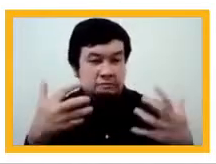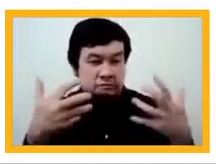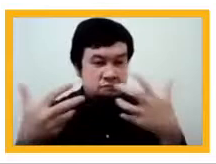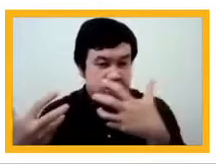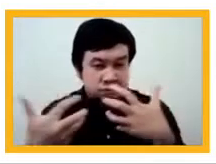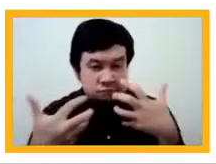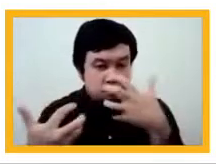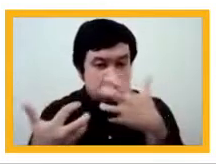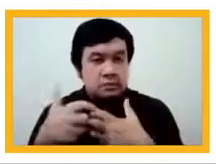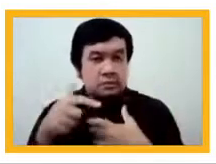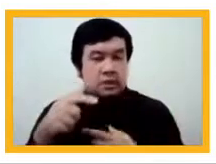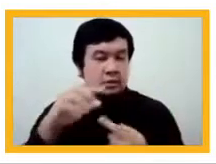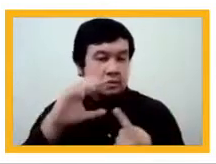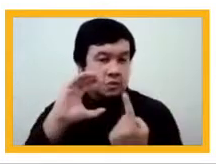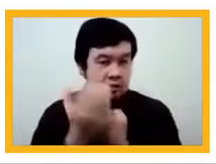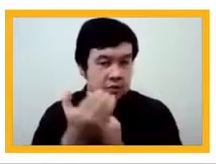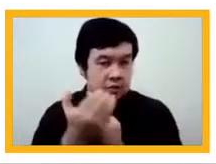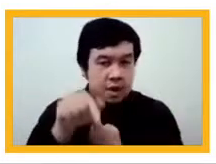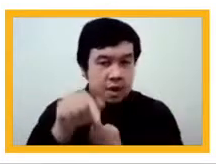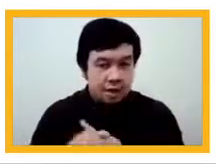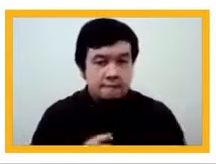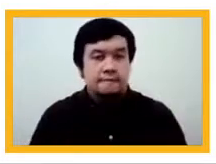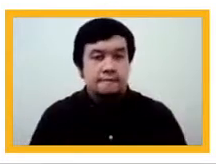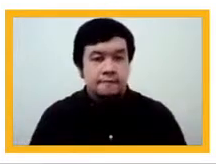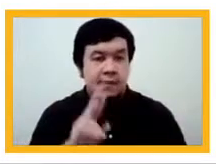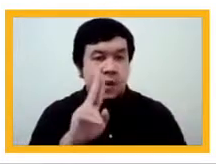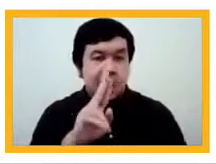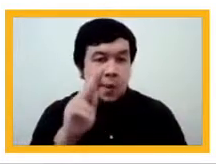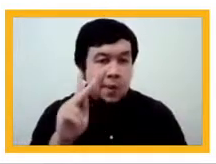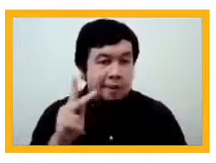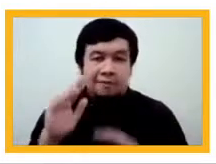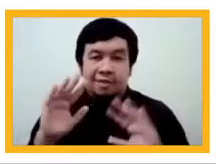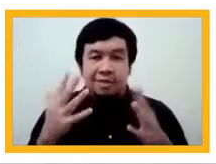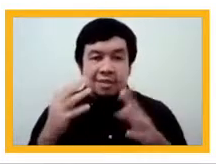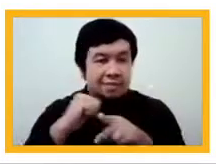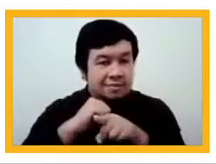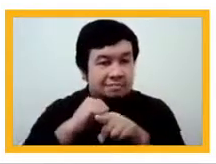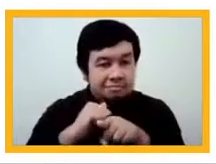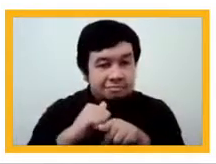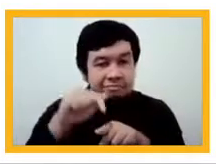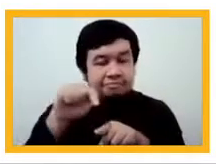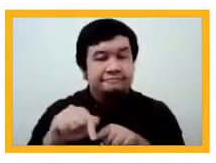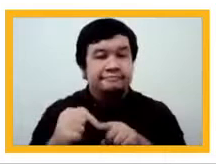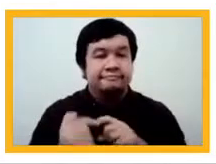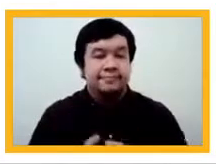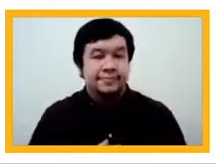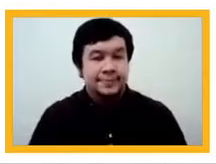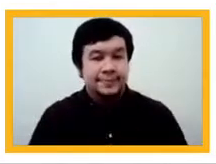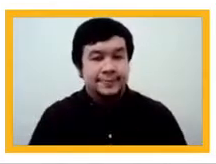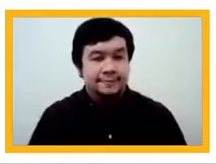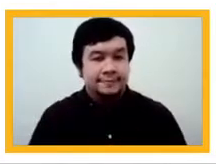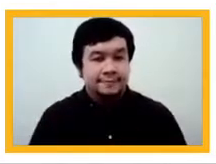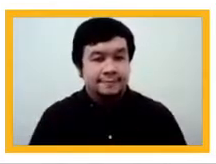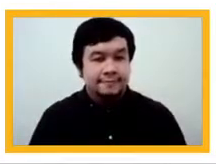training culture to effectively adhere to the standards laid out by the planners.